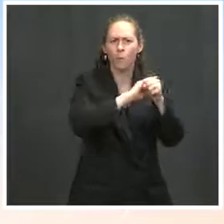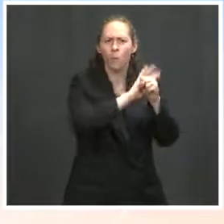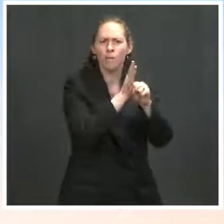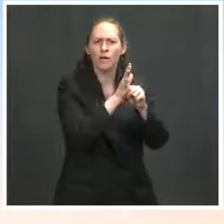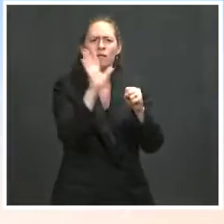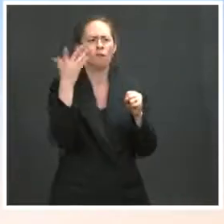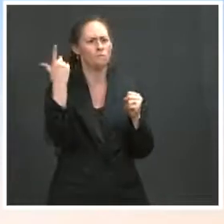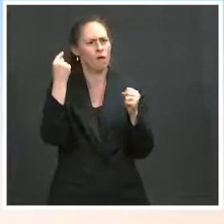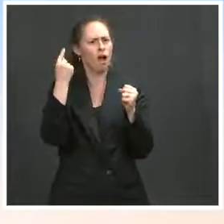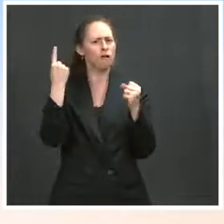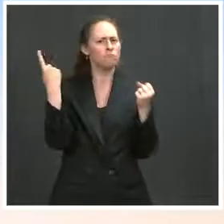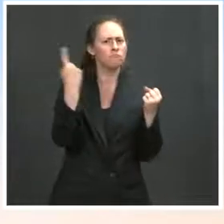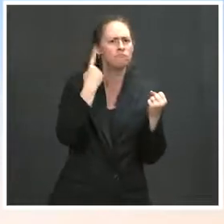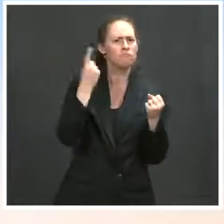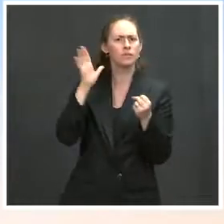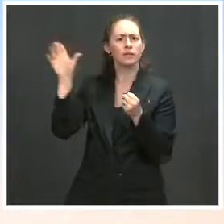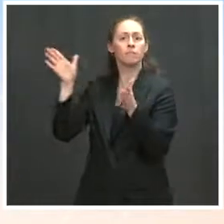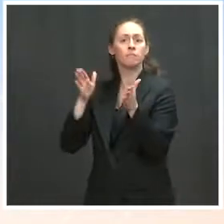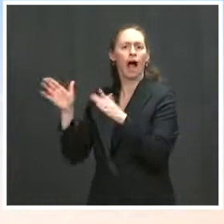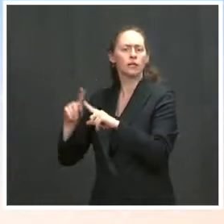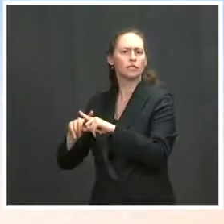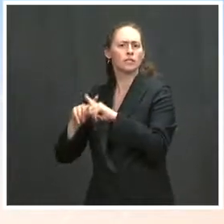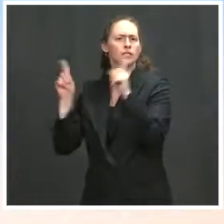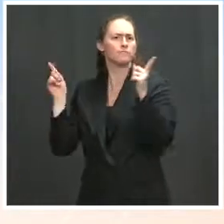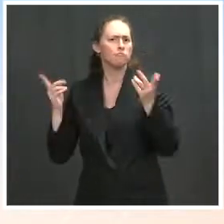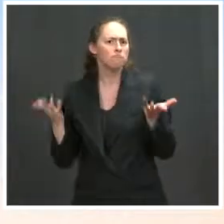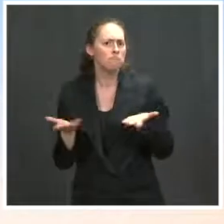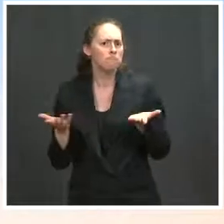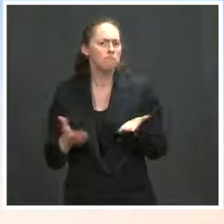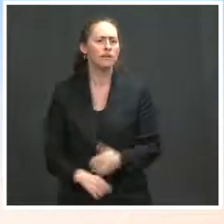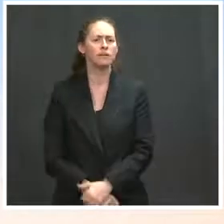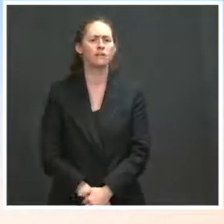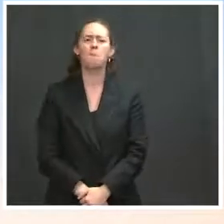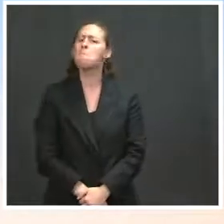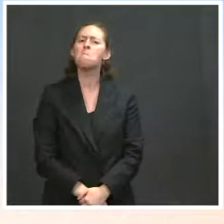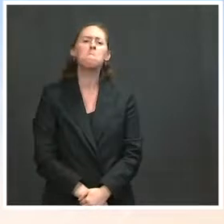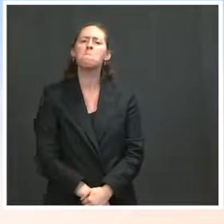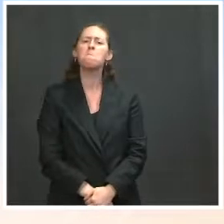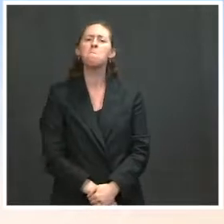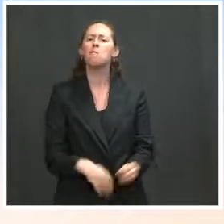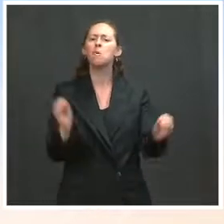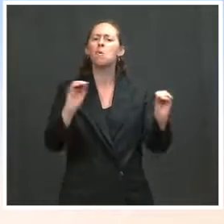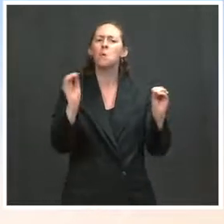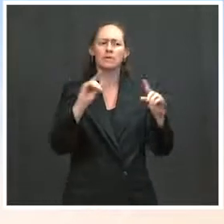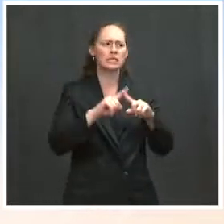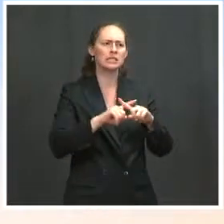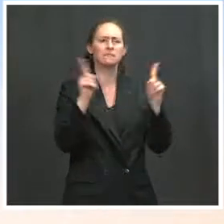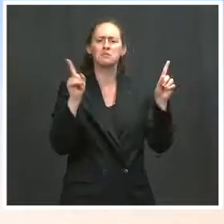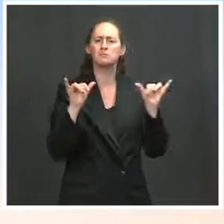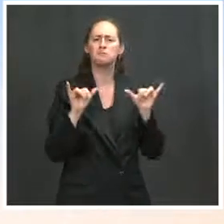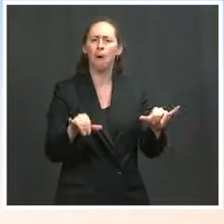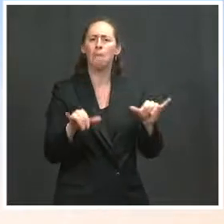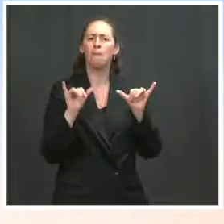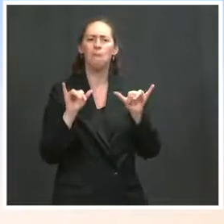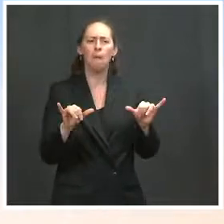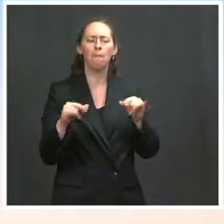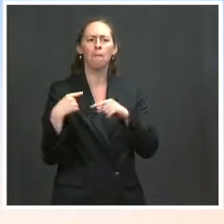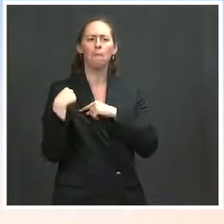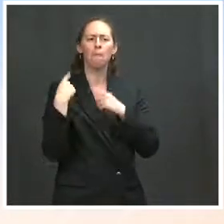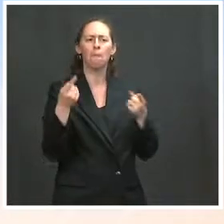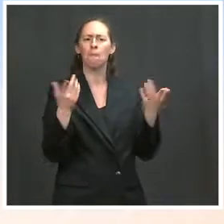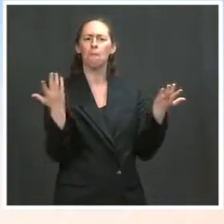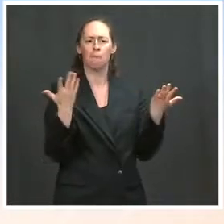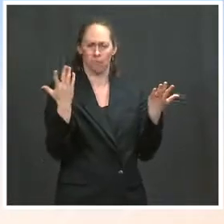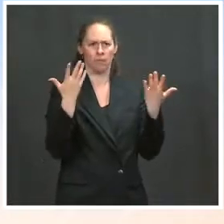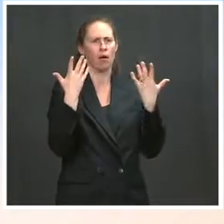Well, nothing has changed. If you think about it, as I mentioned in the readout, and I'm sure you saw in the statement, the president